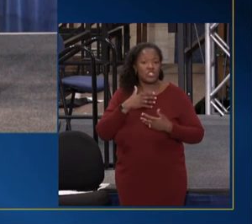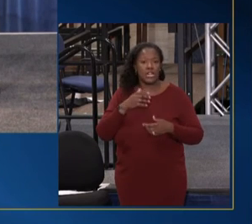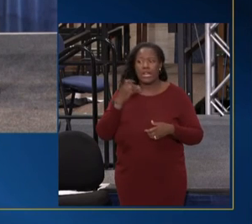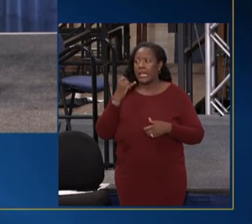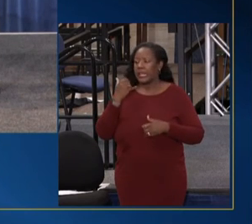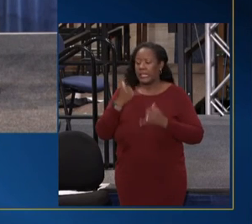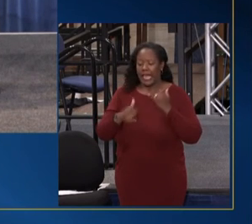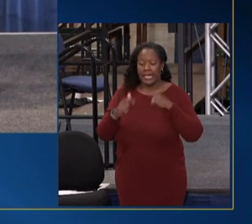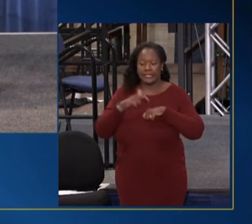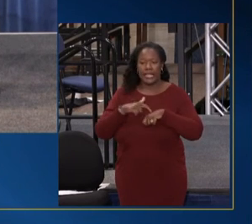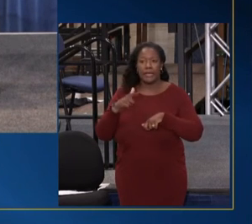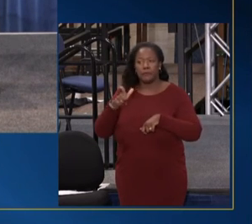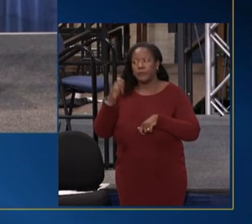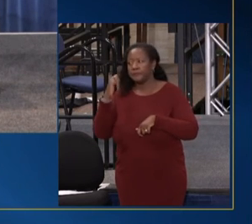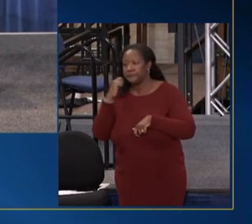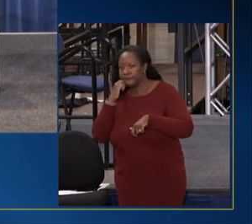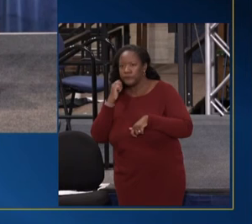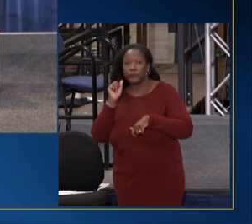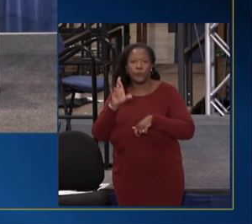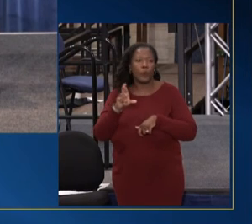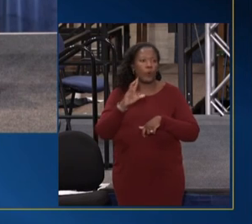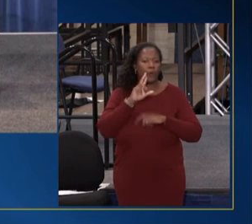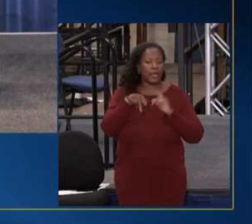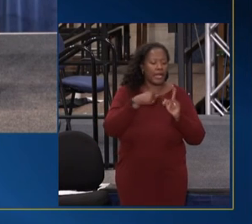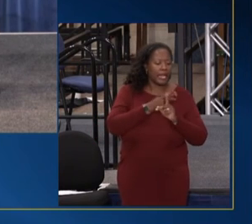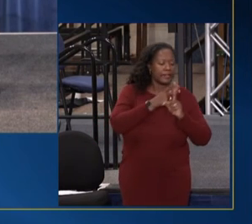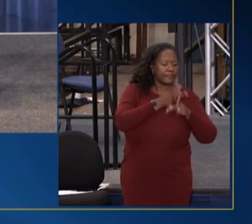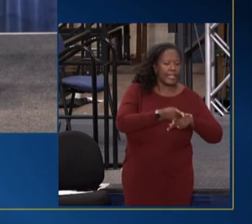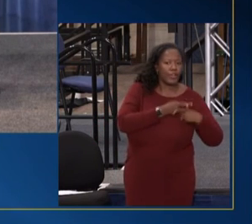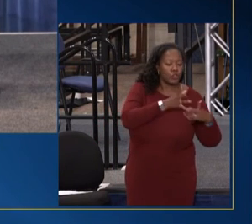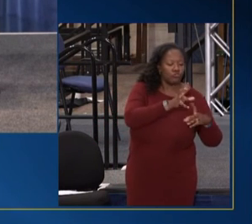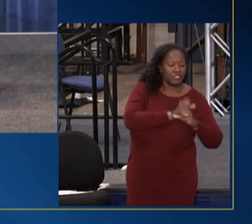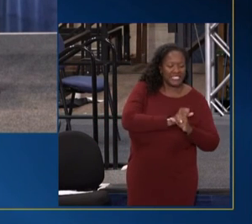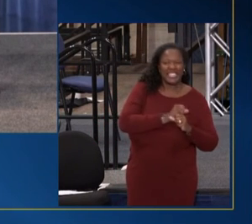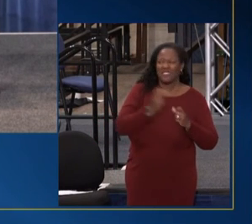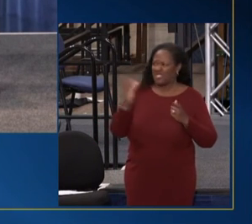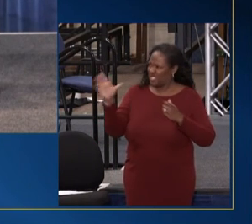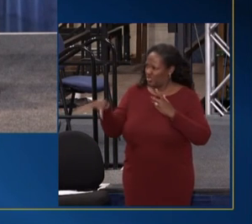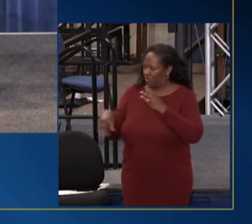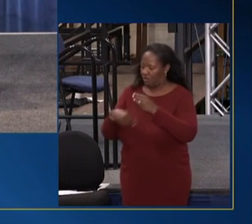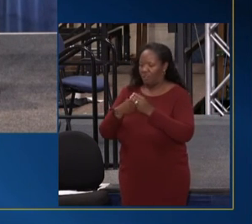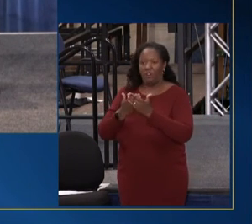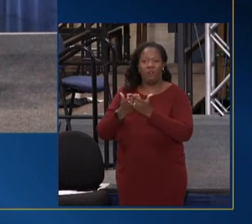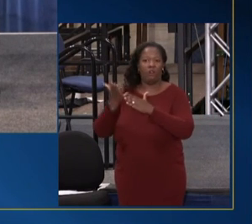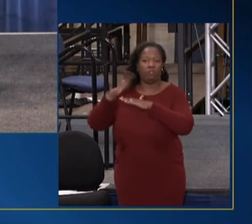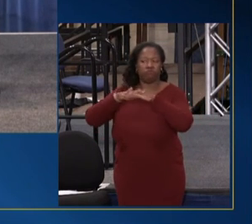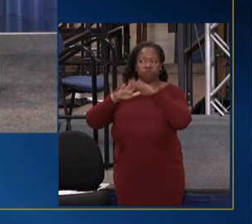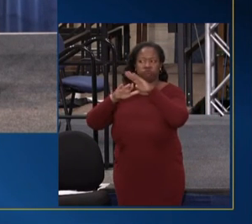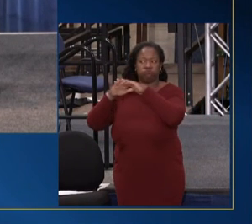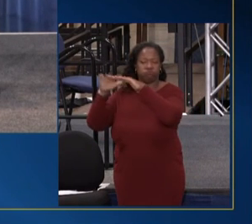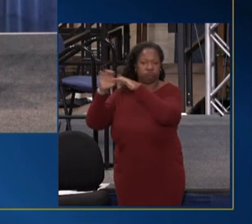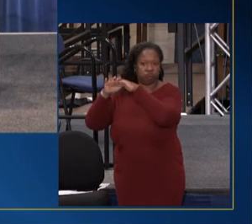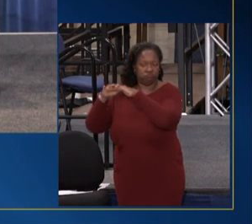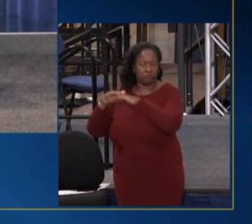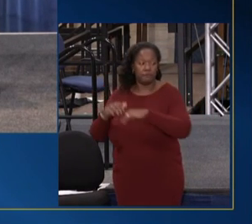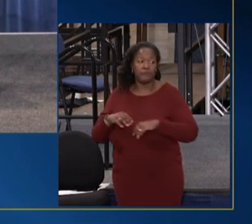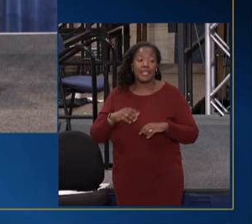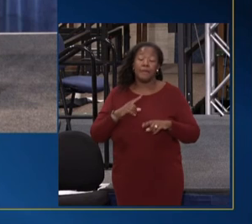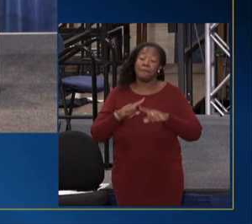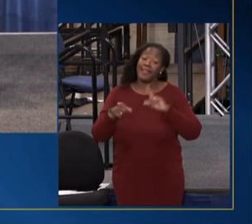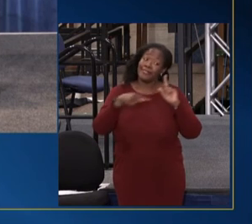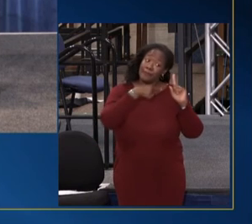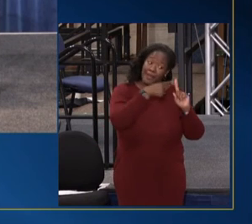medical care you're getting. These are all so intertwined that way. But on the positive side of things, they are